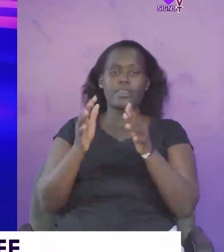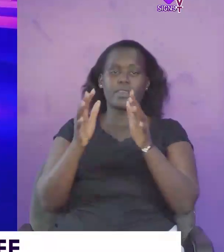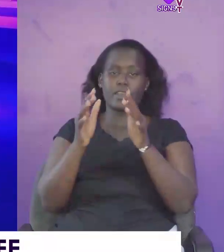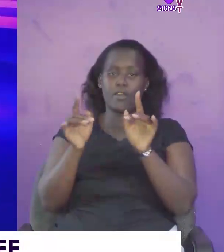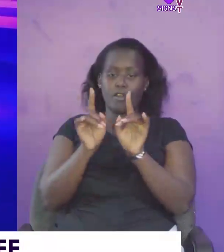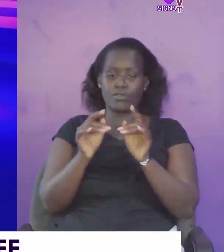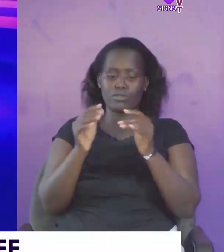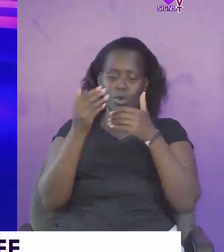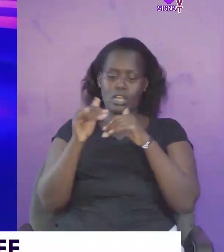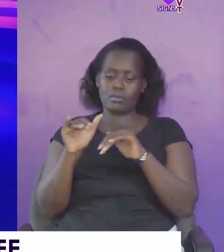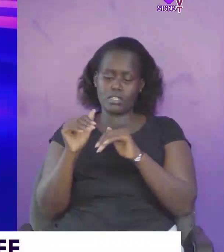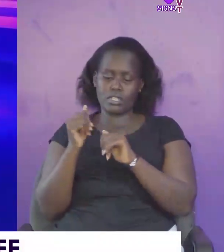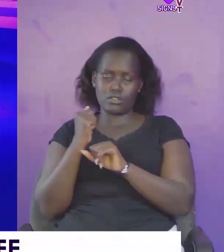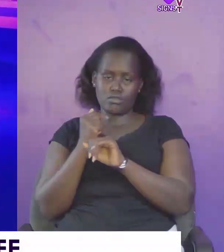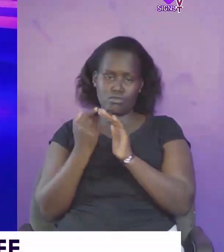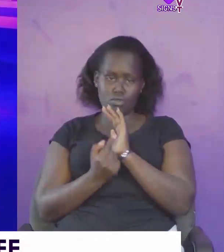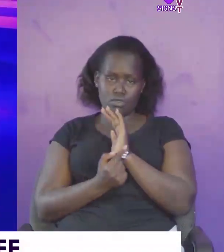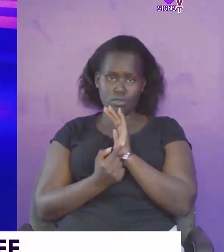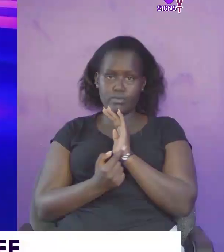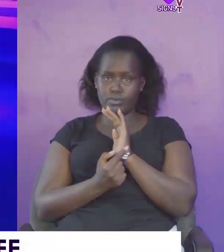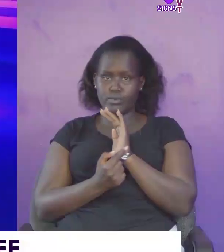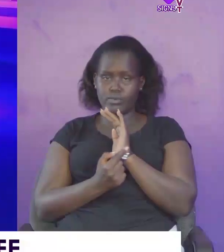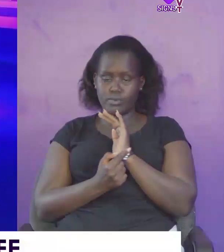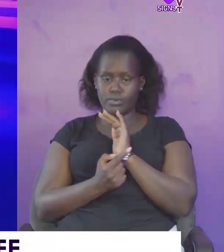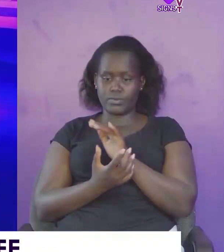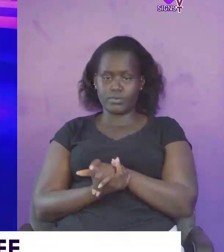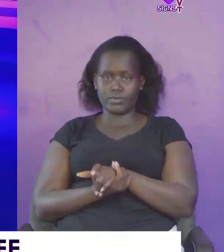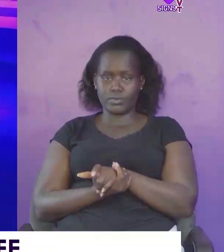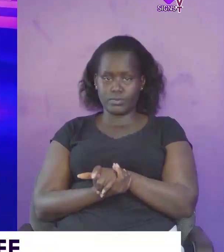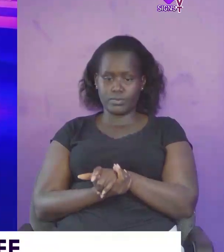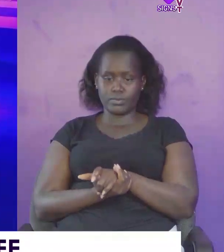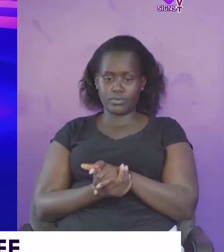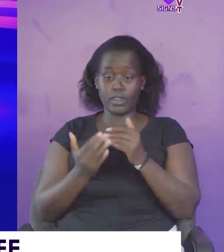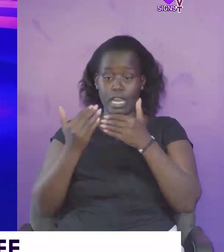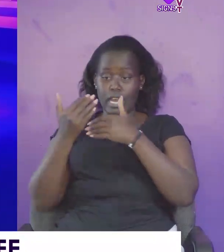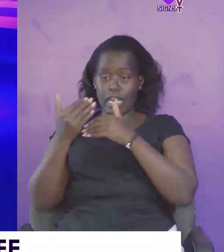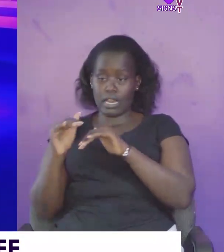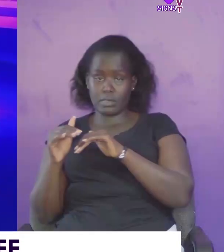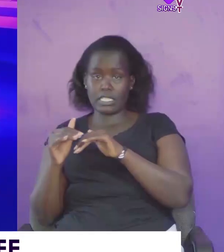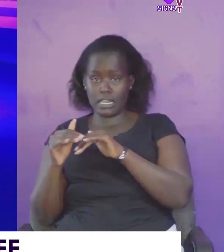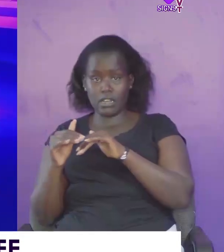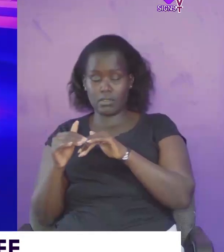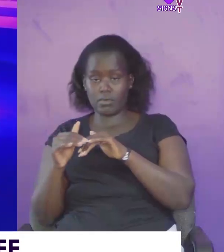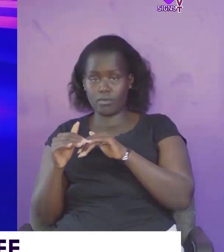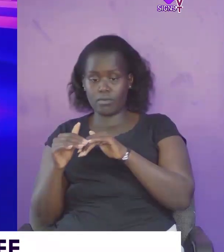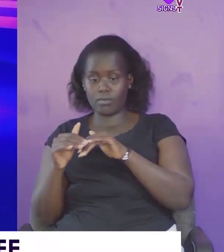also limited to is also limited according to